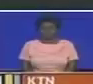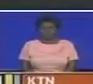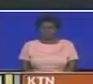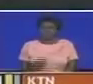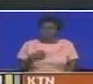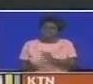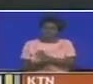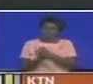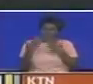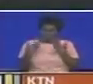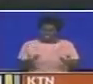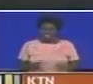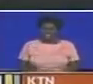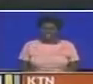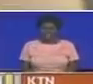hivyo.